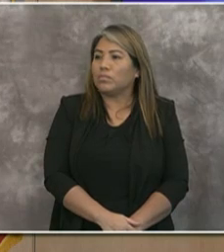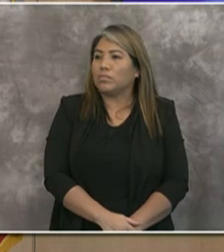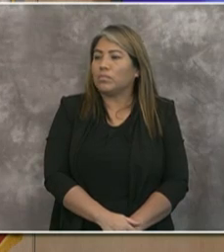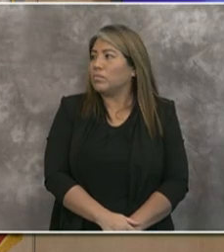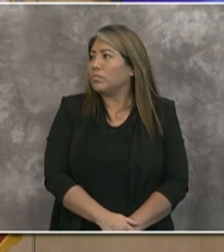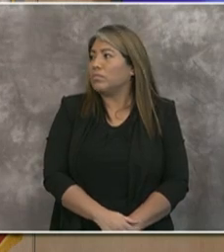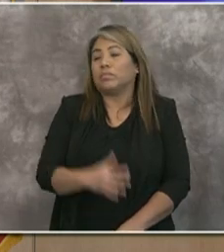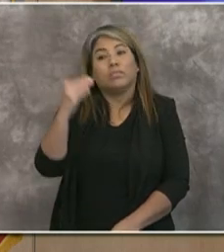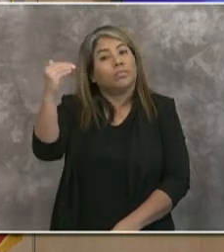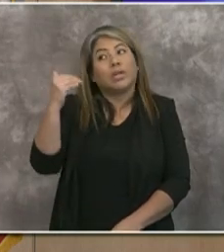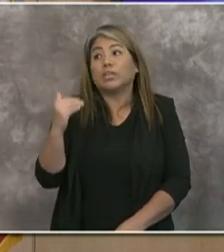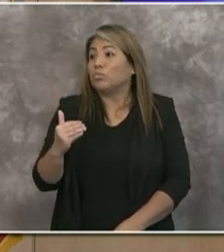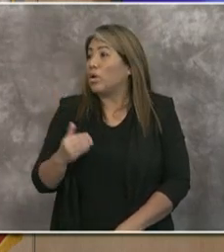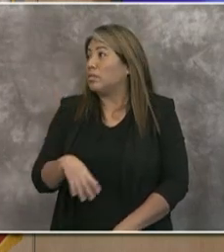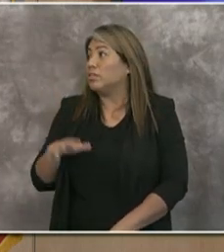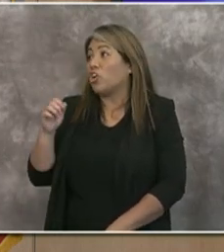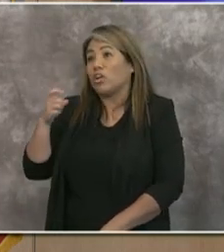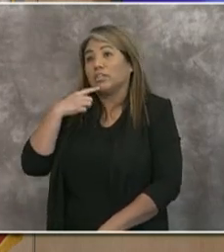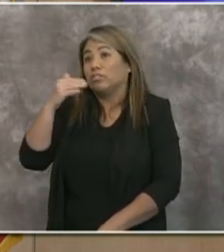Let's try the next one.